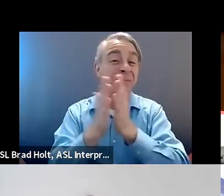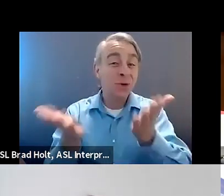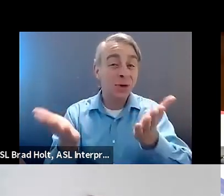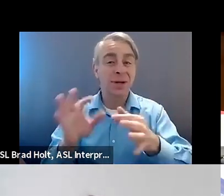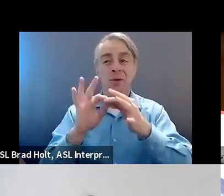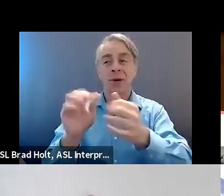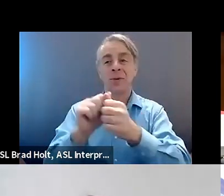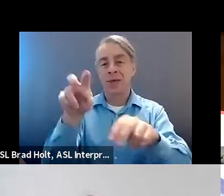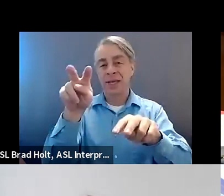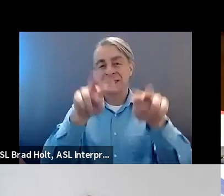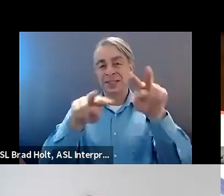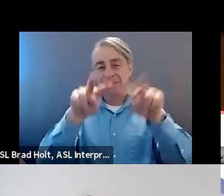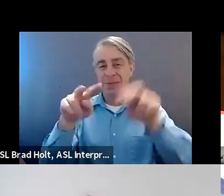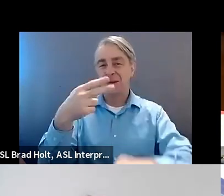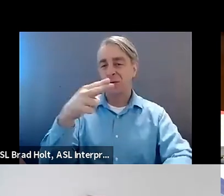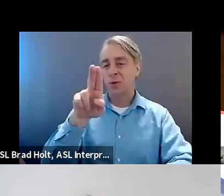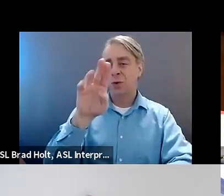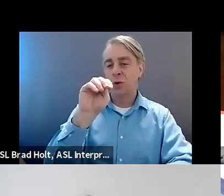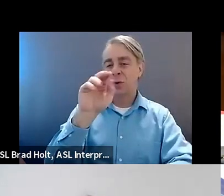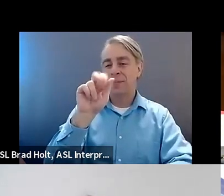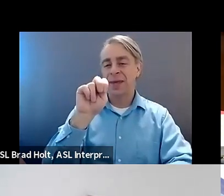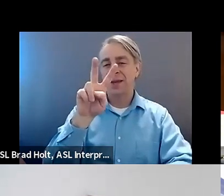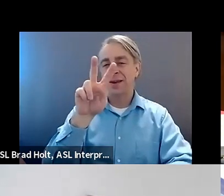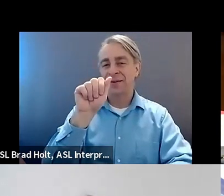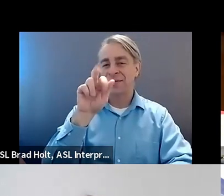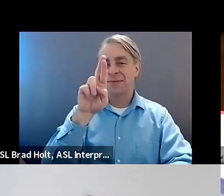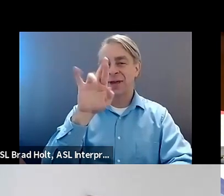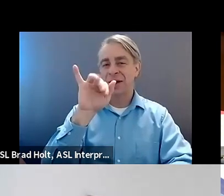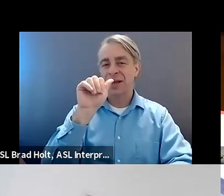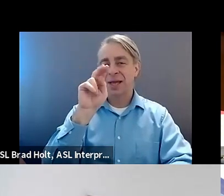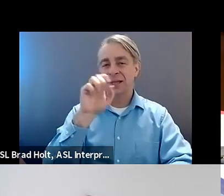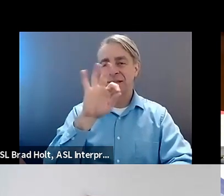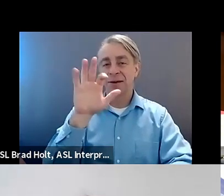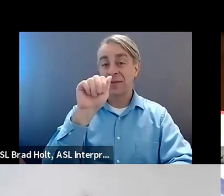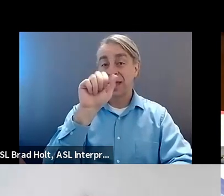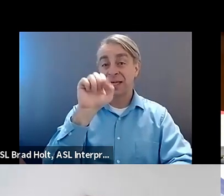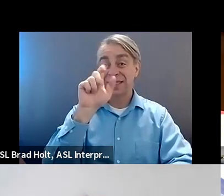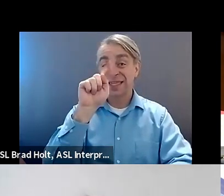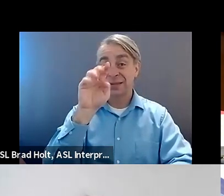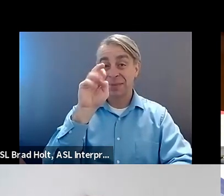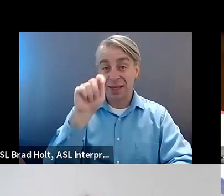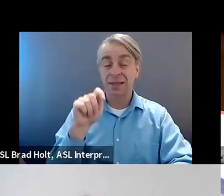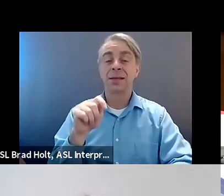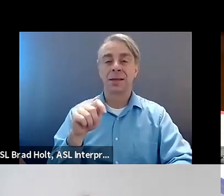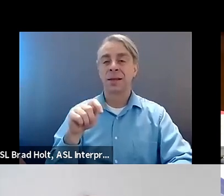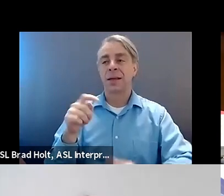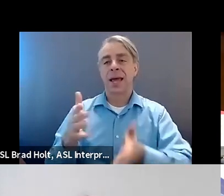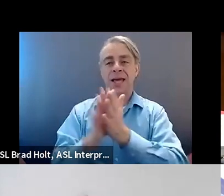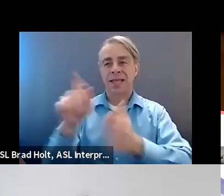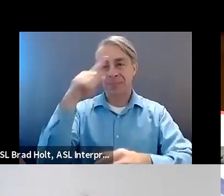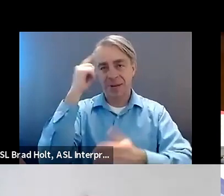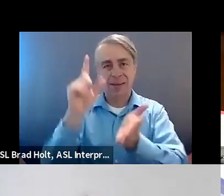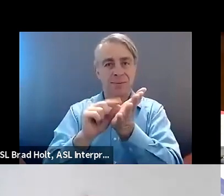assessment, human variance and assessment for learning, that he brought again to this Black publisher. He's maintained a